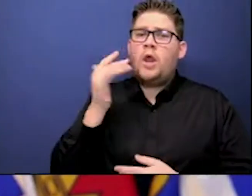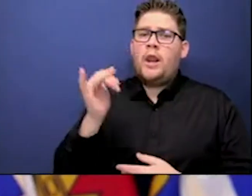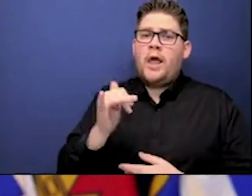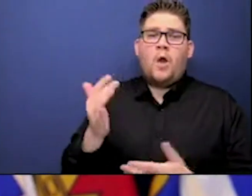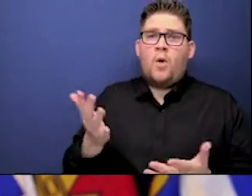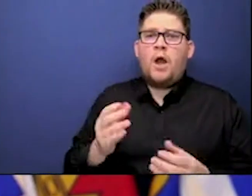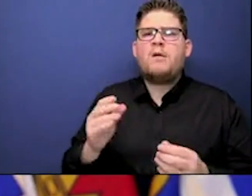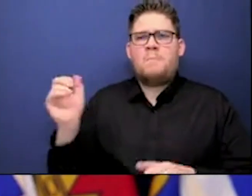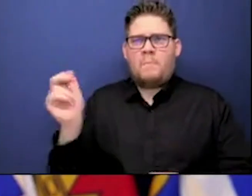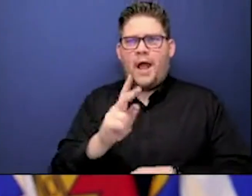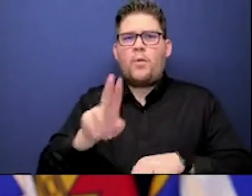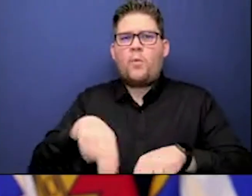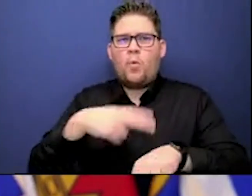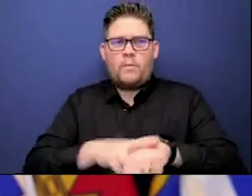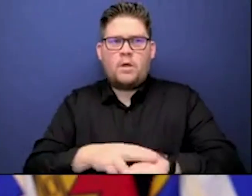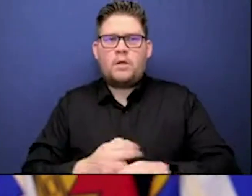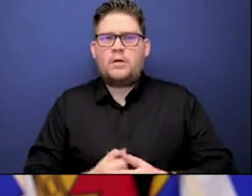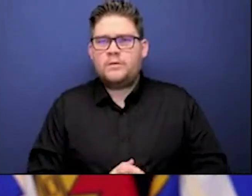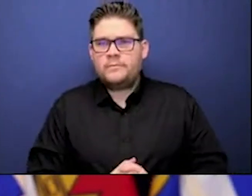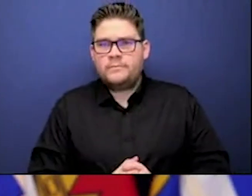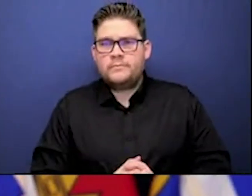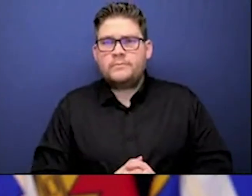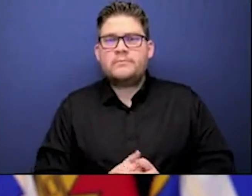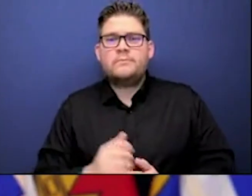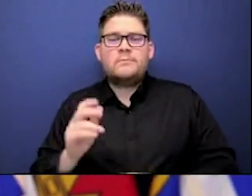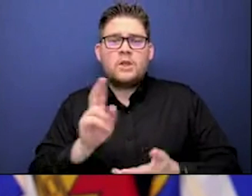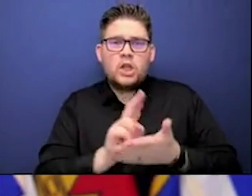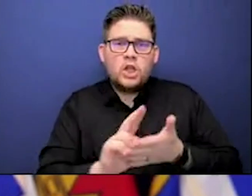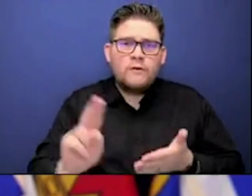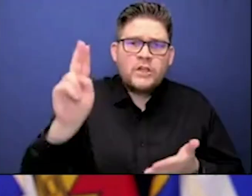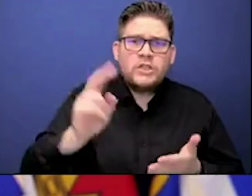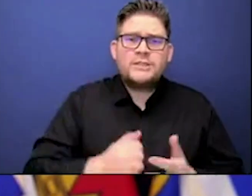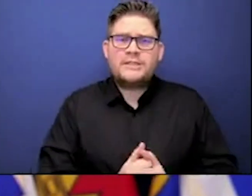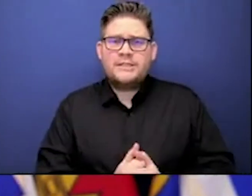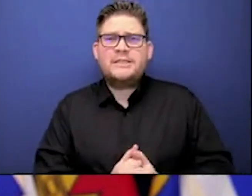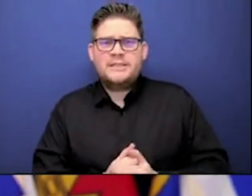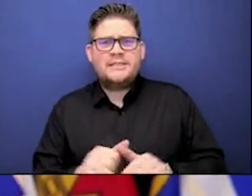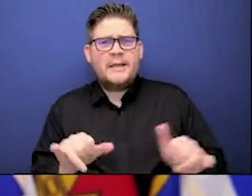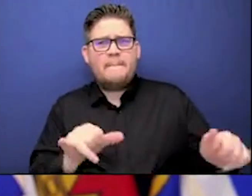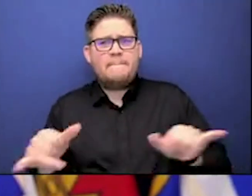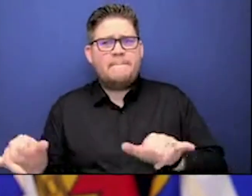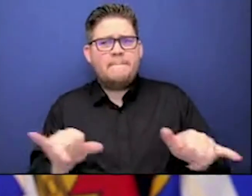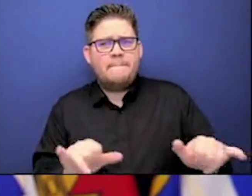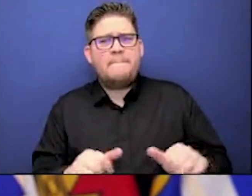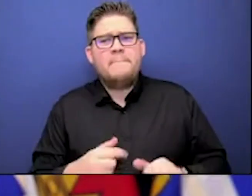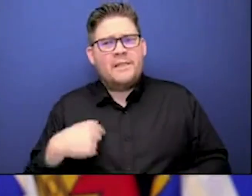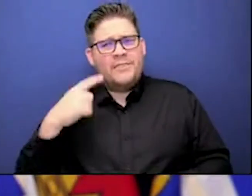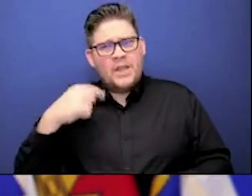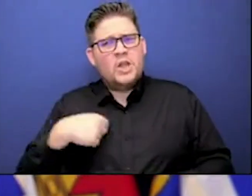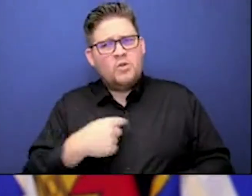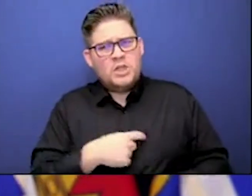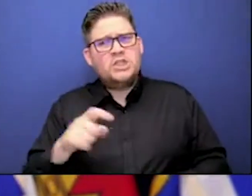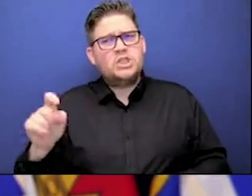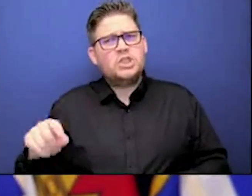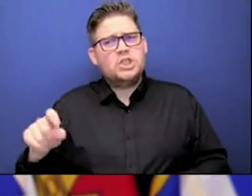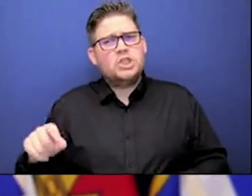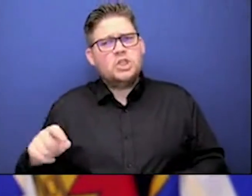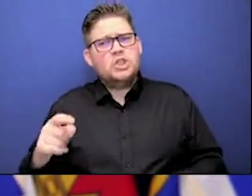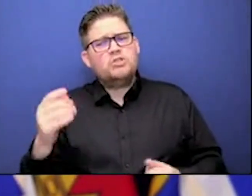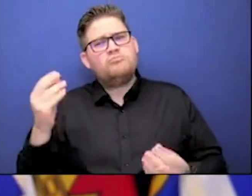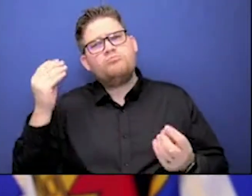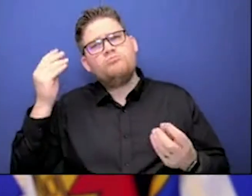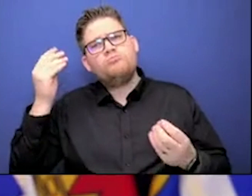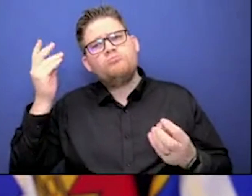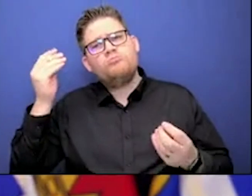for universities. I think we need to start planning that full back into campus and campus life, and those